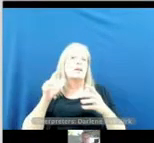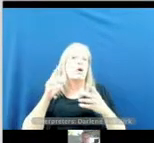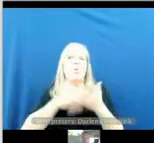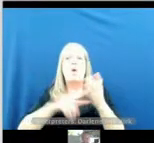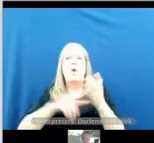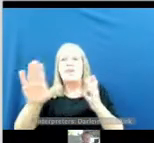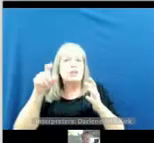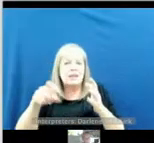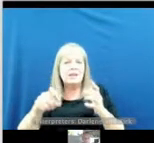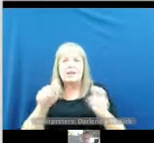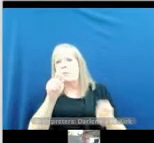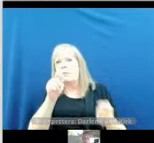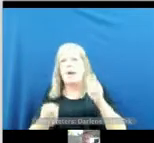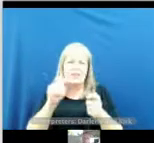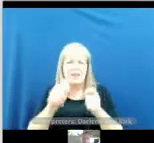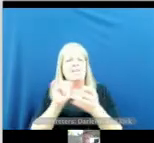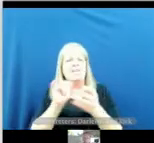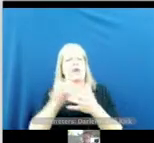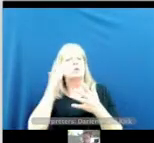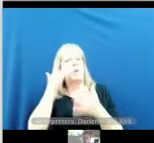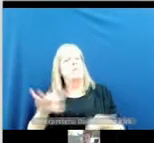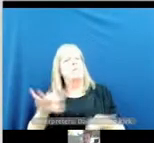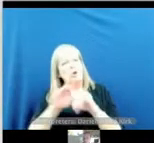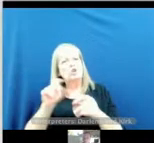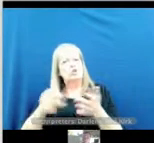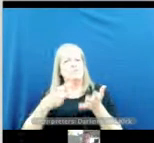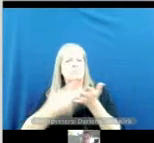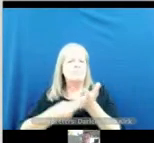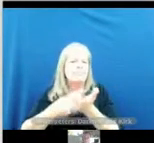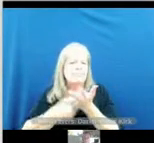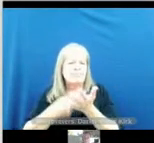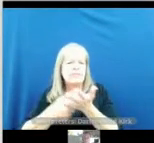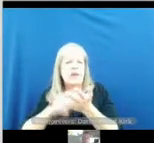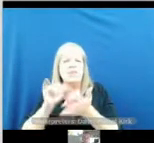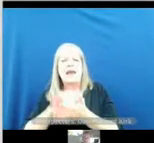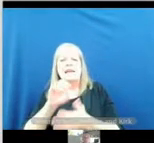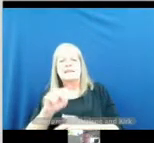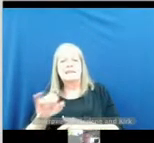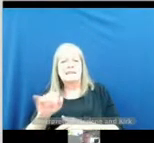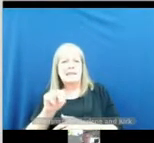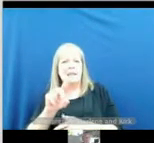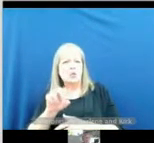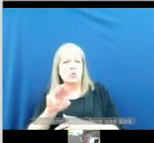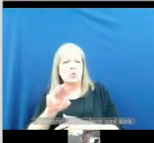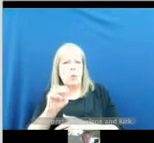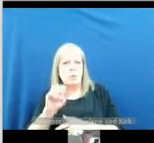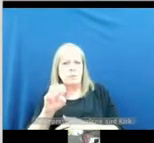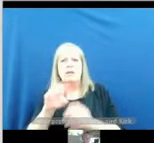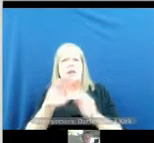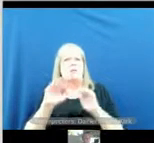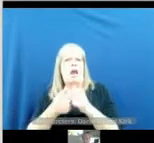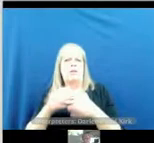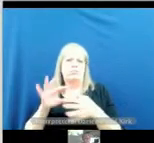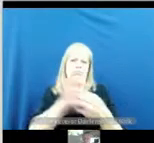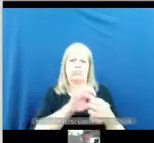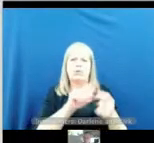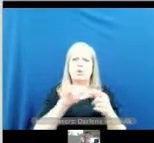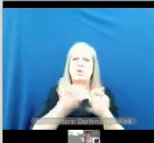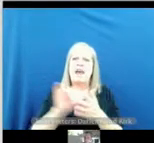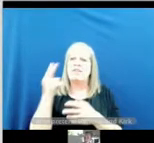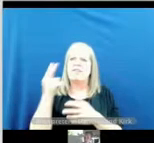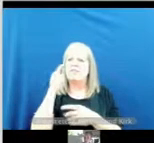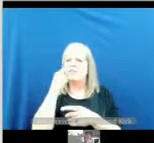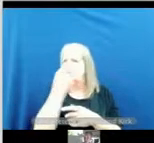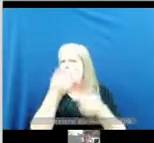again, why it's important to have conversation about syndromes and how it relates to the vision loss to help build that knowledge base and sort of the schemas